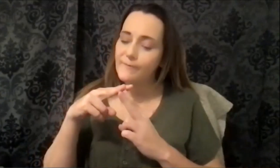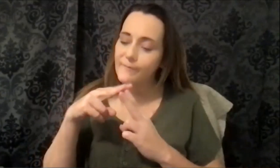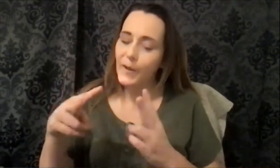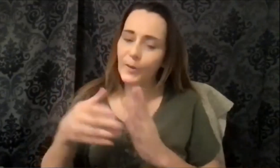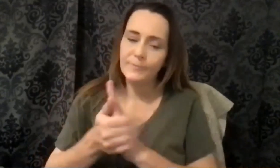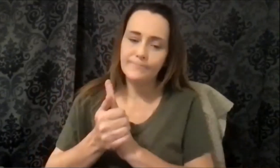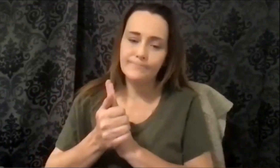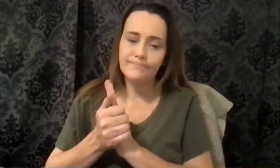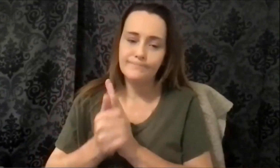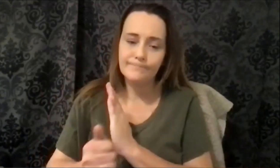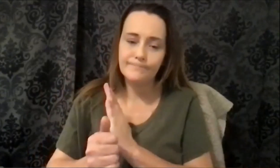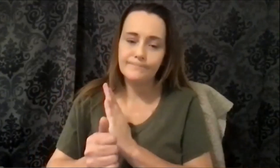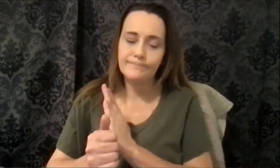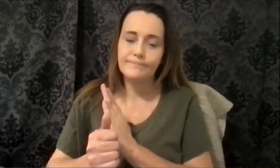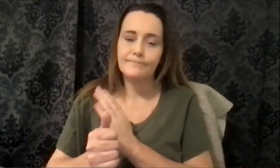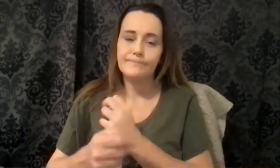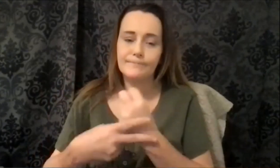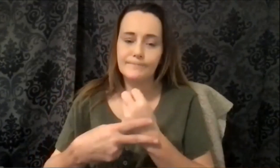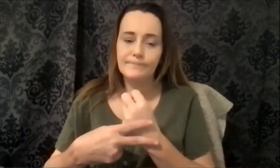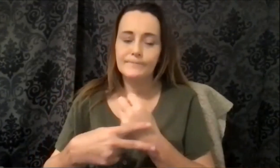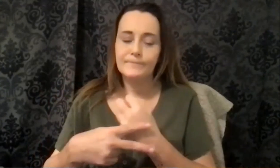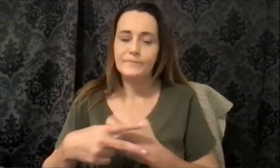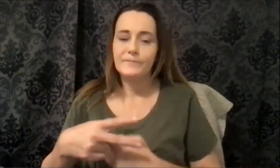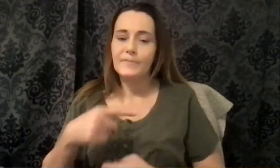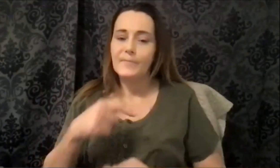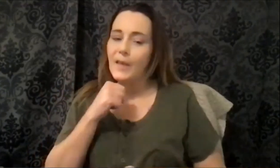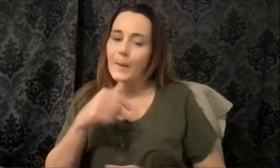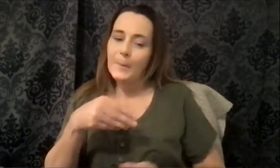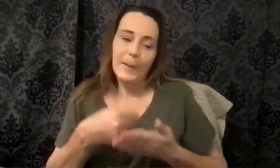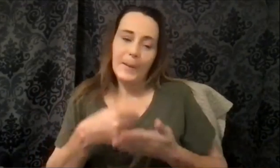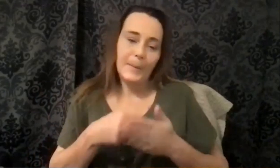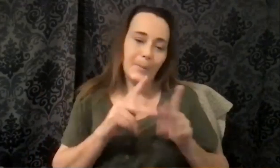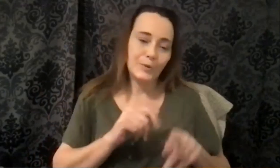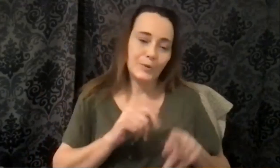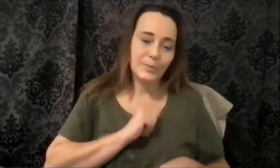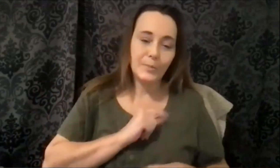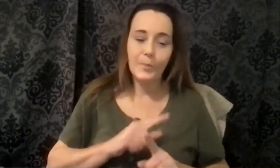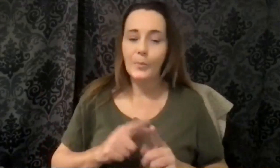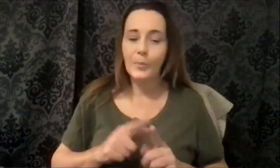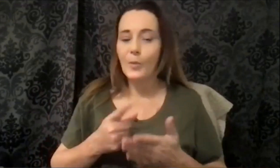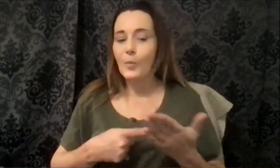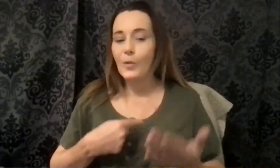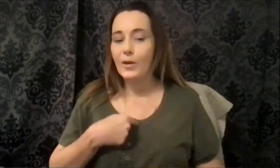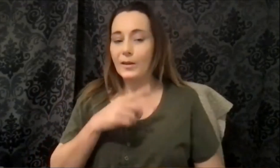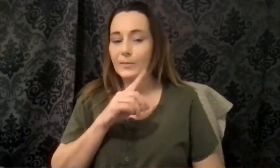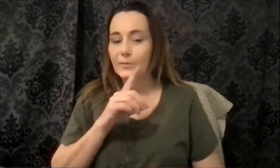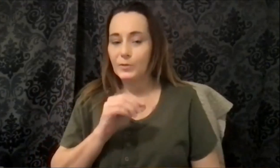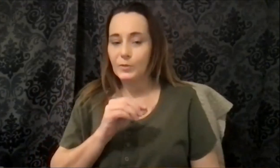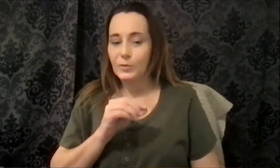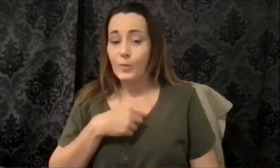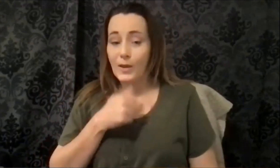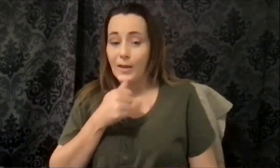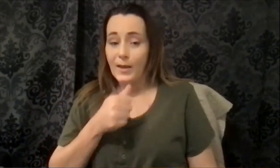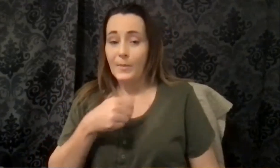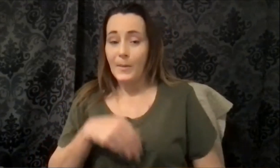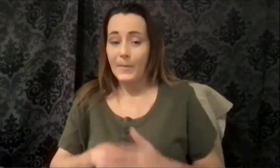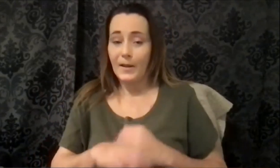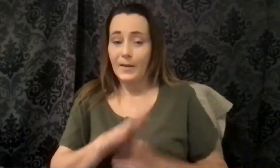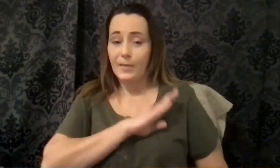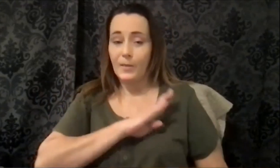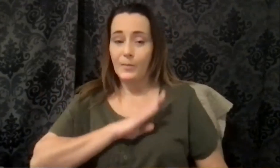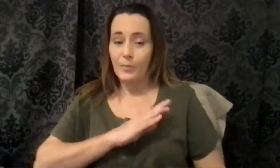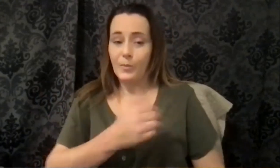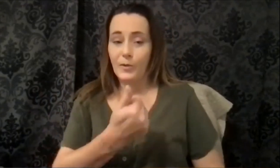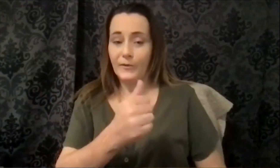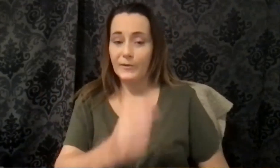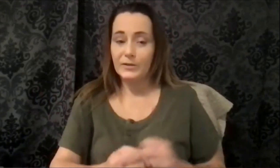So like, you know, like I said, I'm not a money person myself, but what I do, what I am is I've been on the board for 10 years and I've